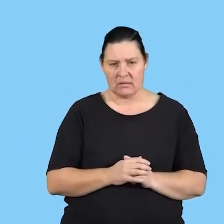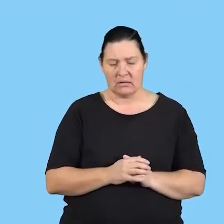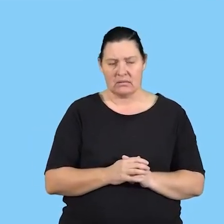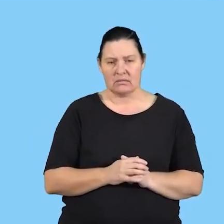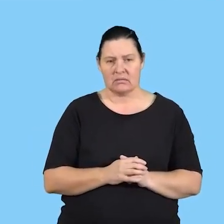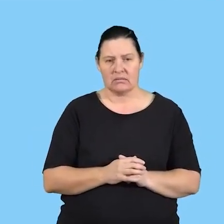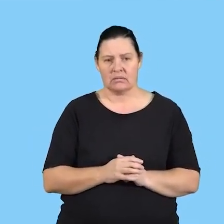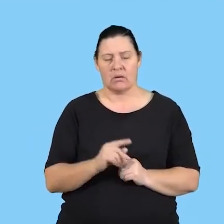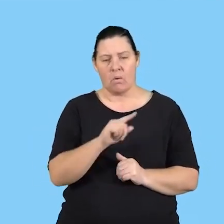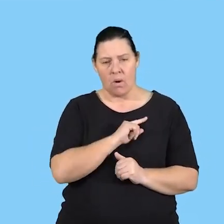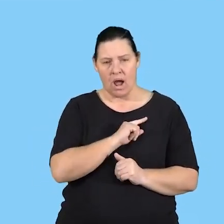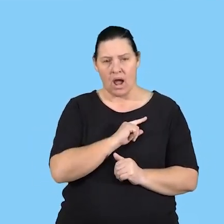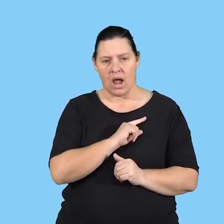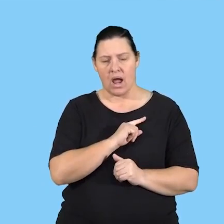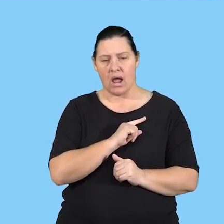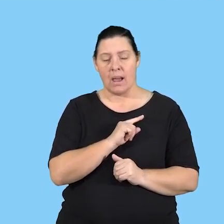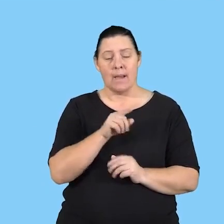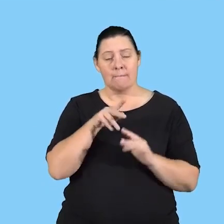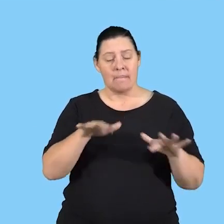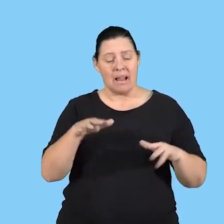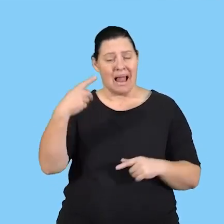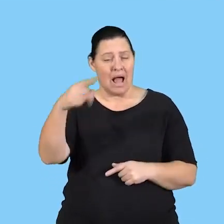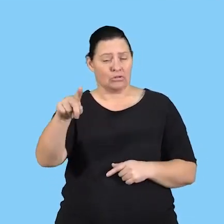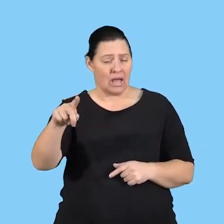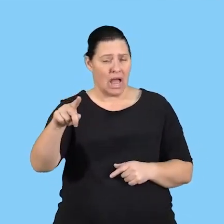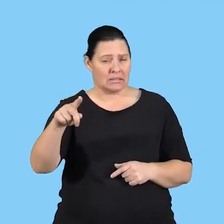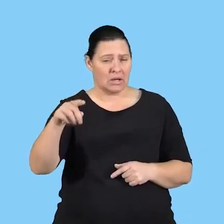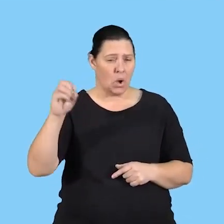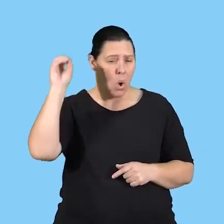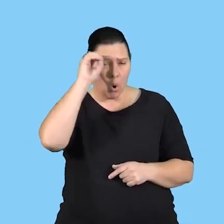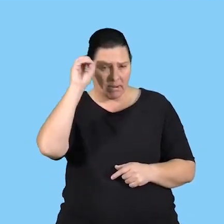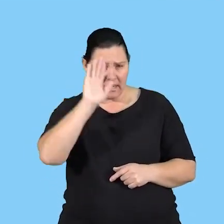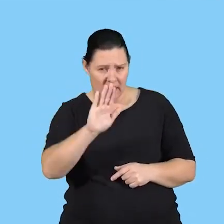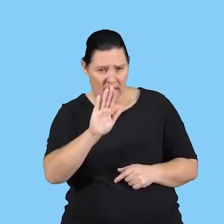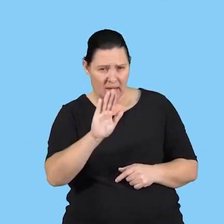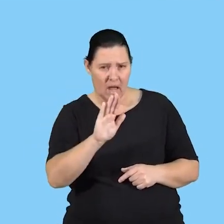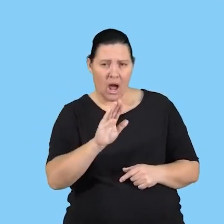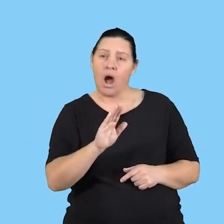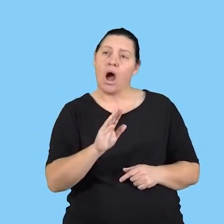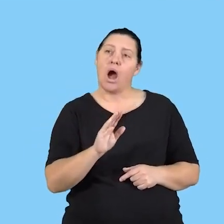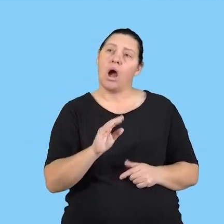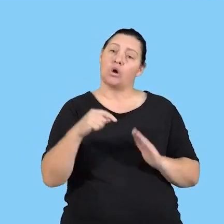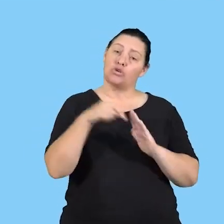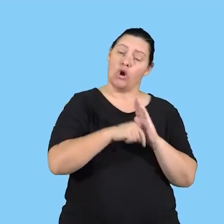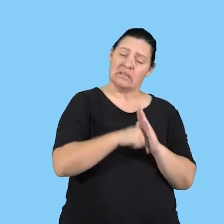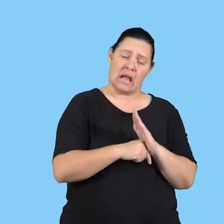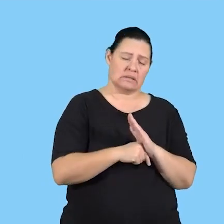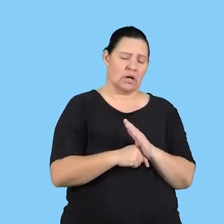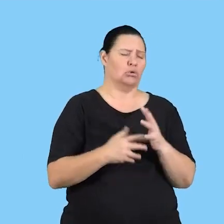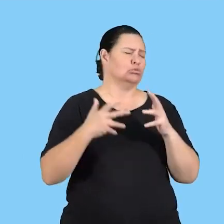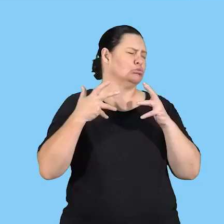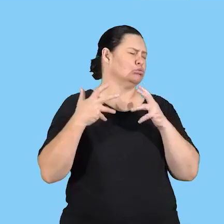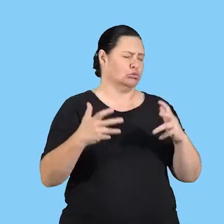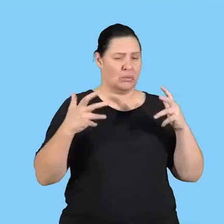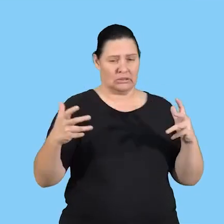a popular opinion out there that there is a content overload.